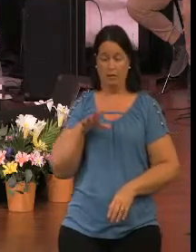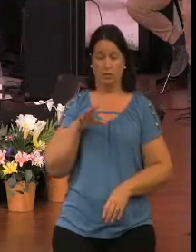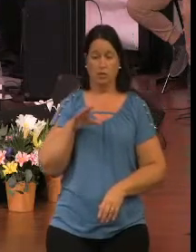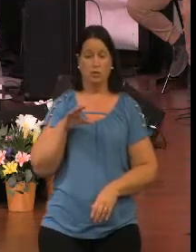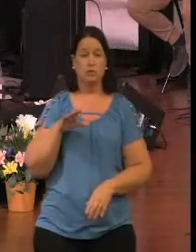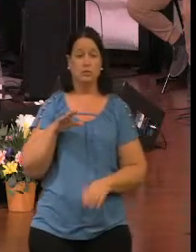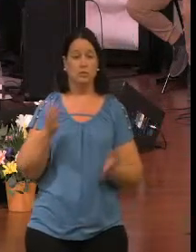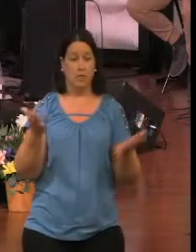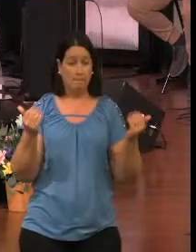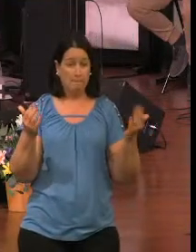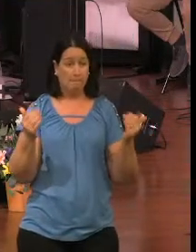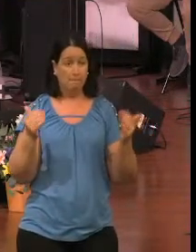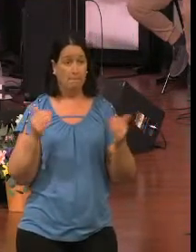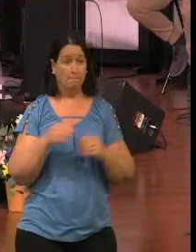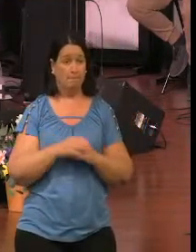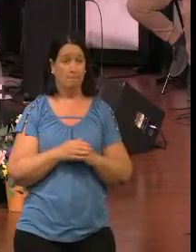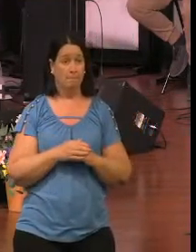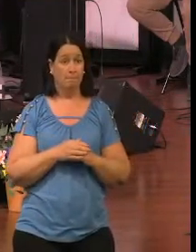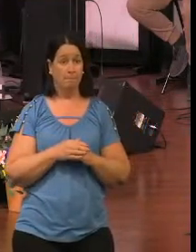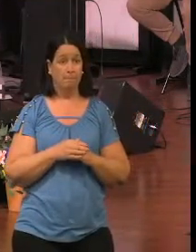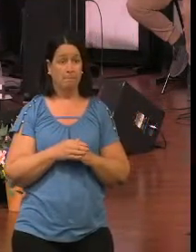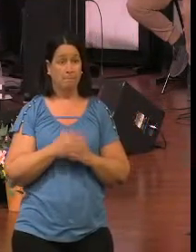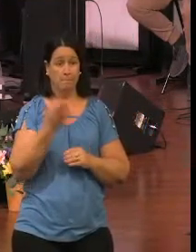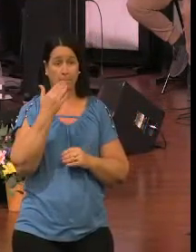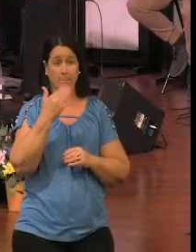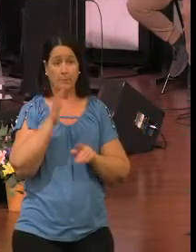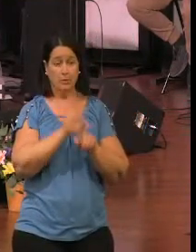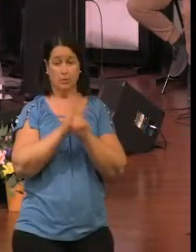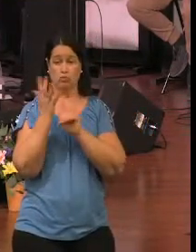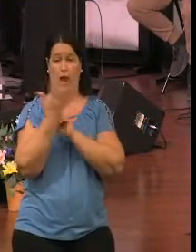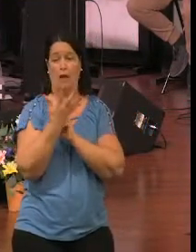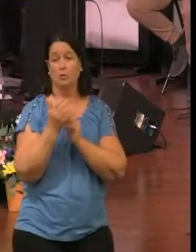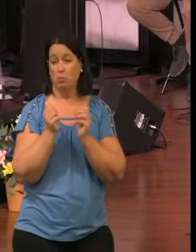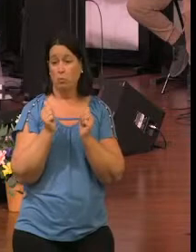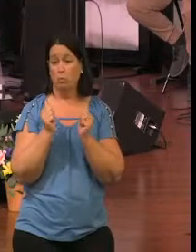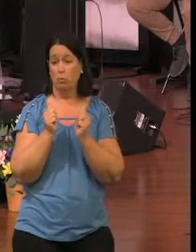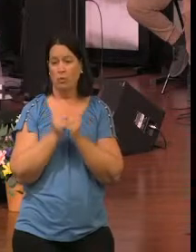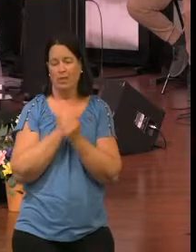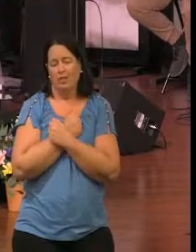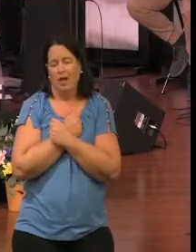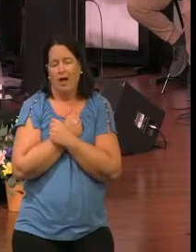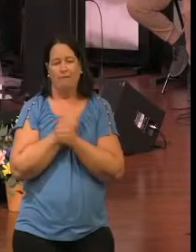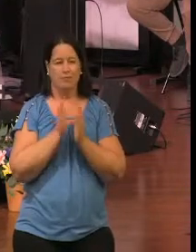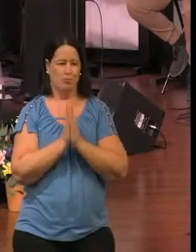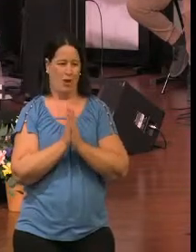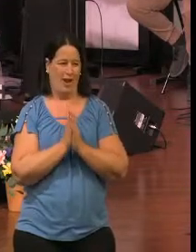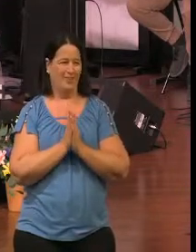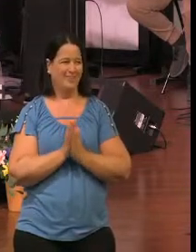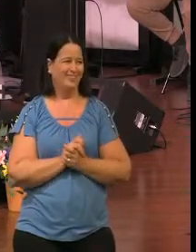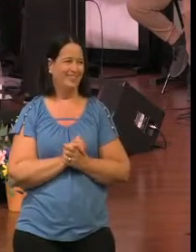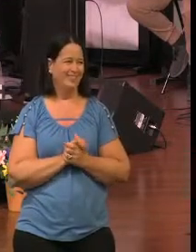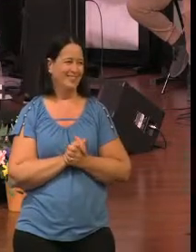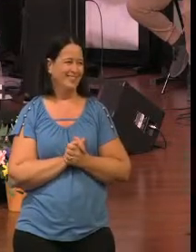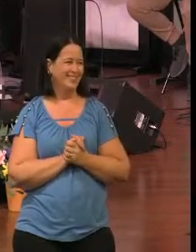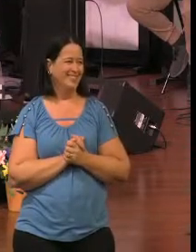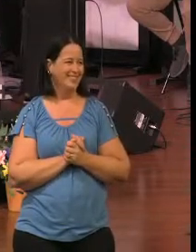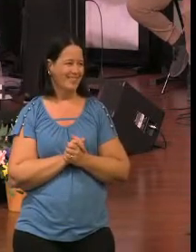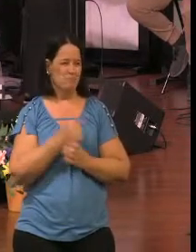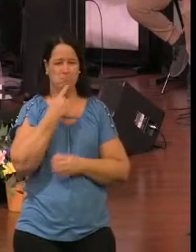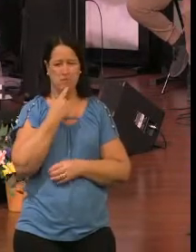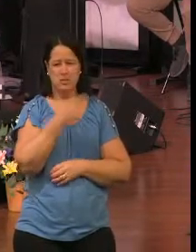and if you're an ordained man of God, I just want you to come. And we're going to surround Dennis with our love and prayers. And Dennis, we miss you